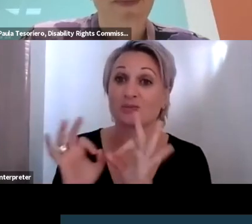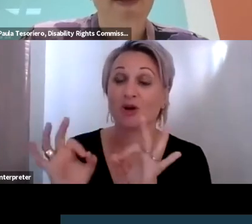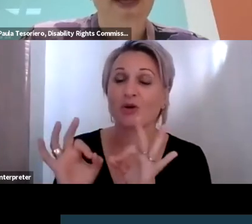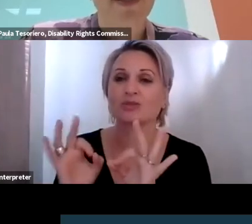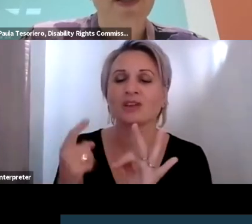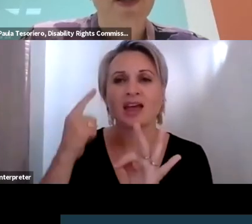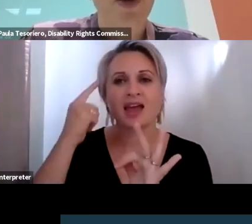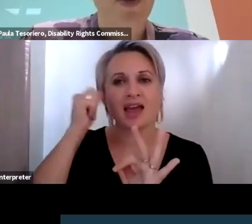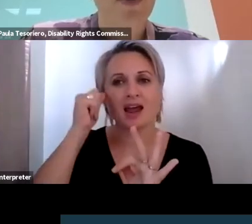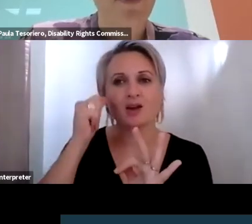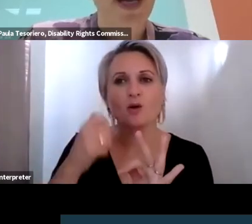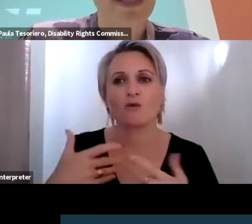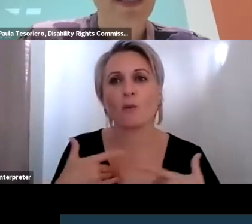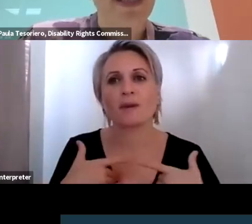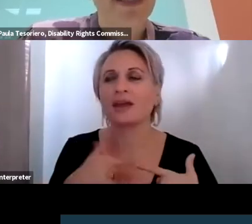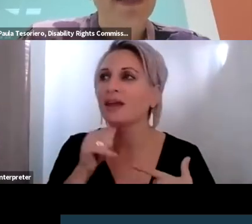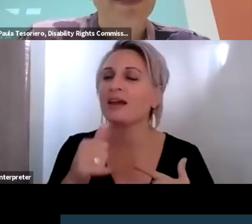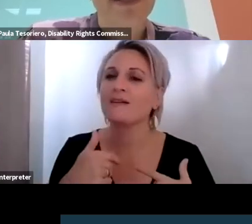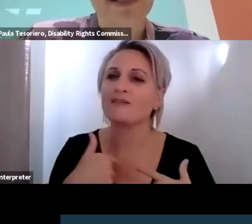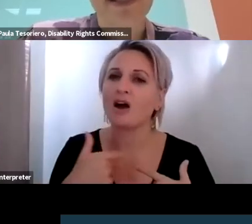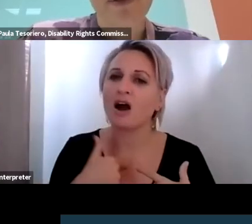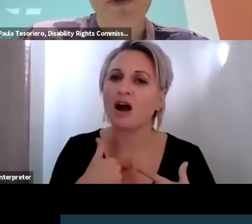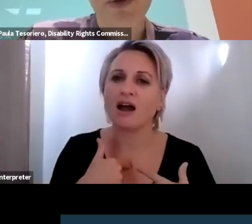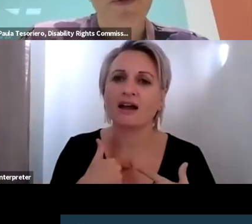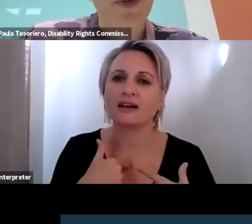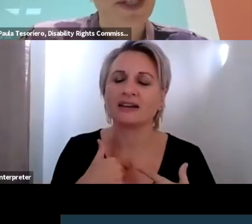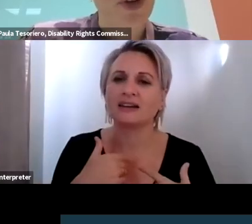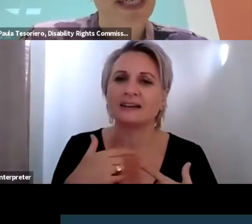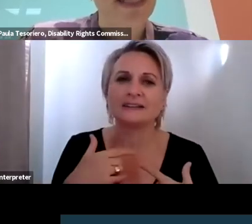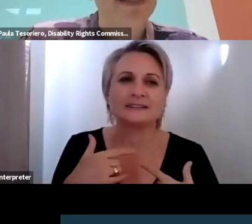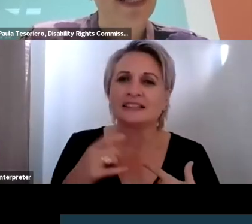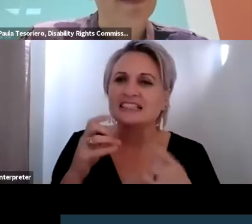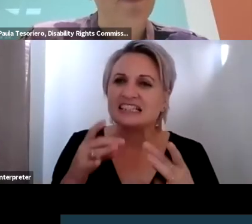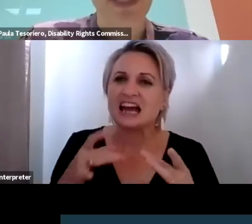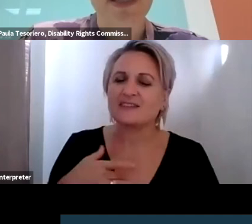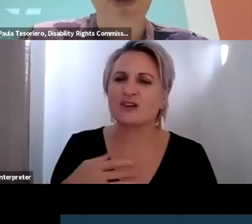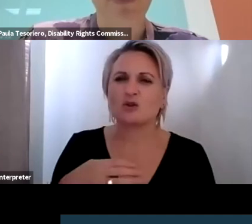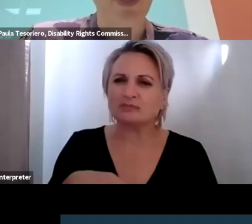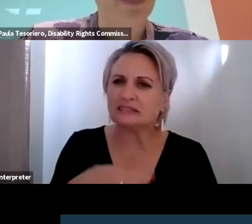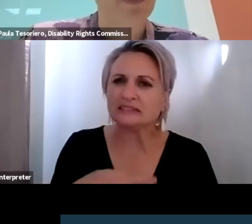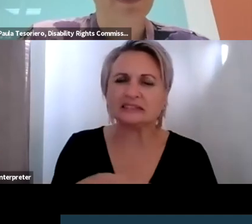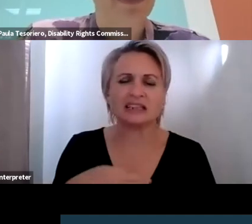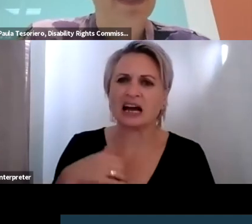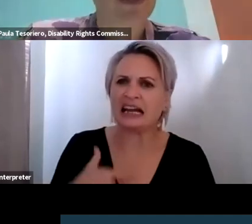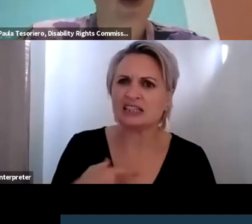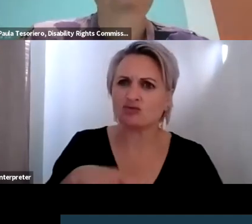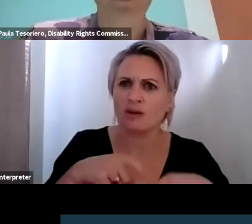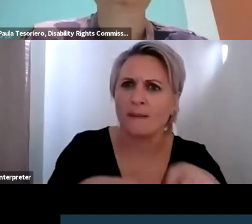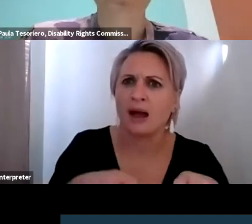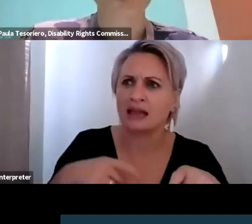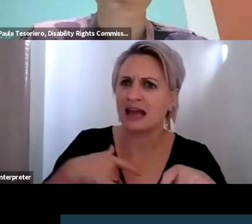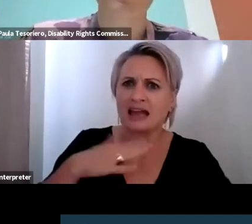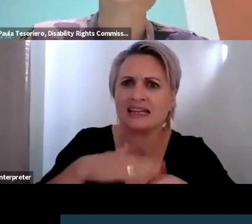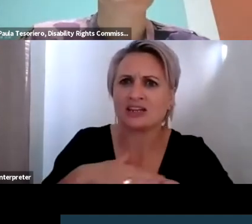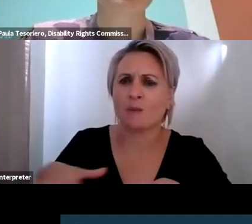I know for me that, you know, if I get this sort of real frustrated sense of I need to ride my bike, I need time with